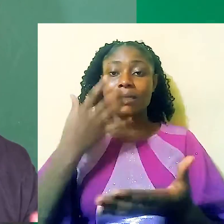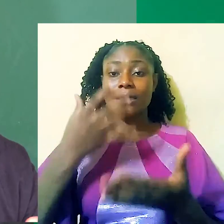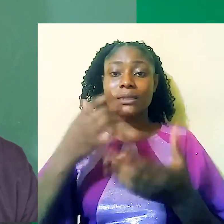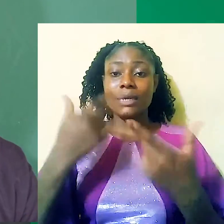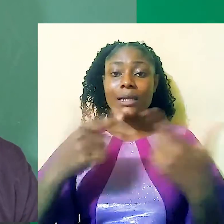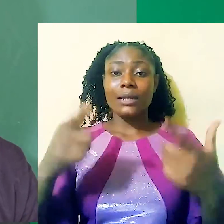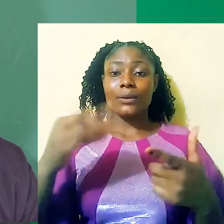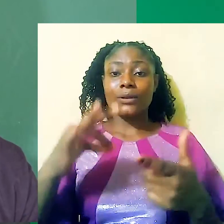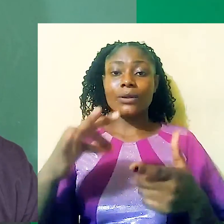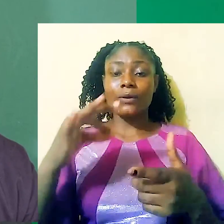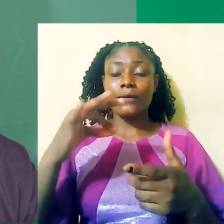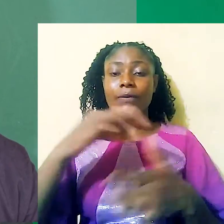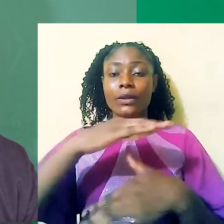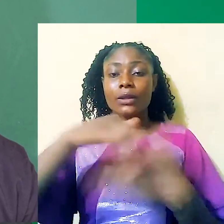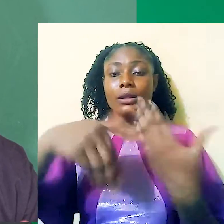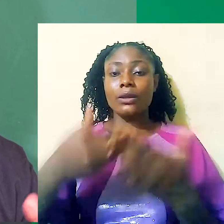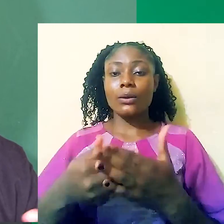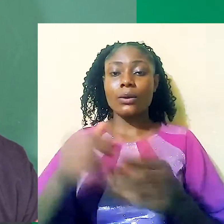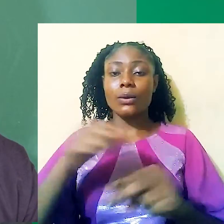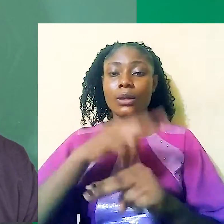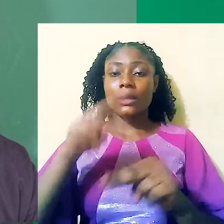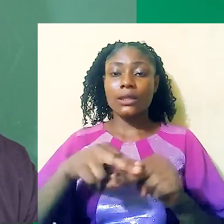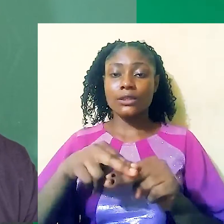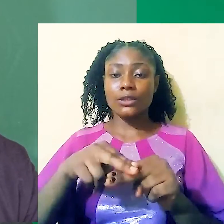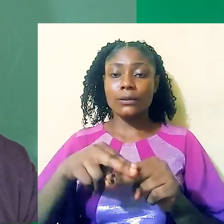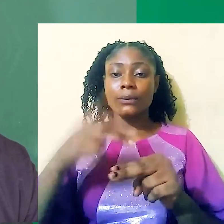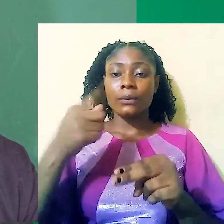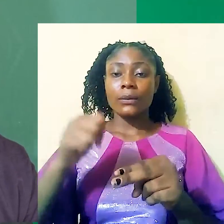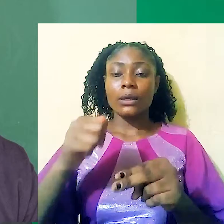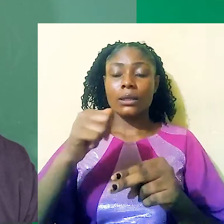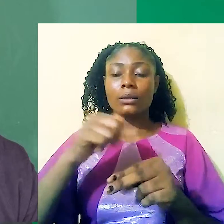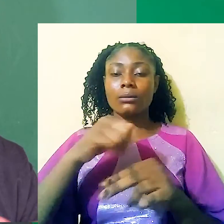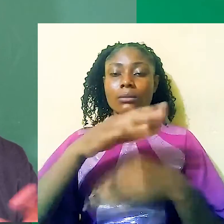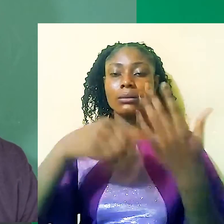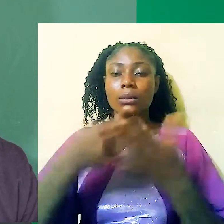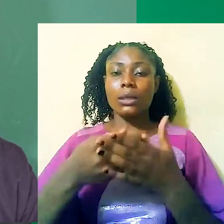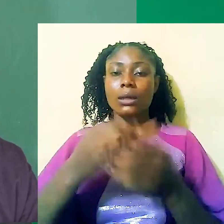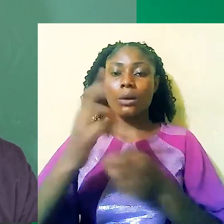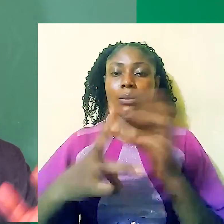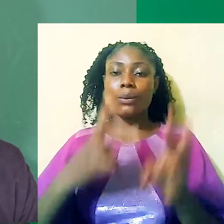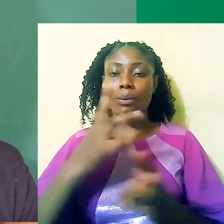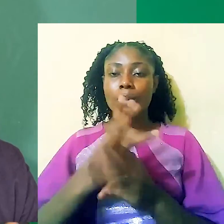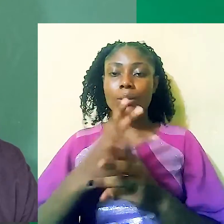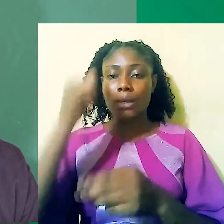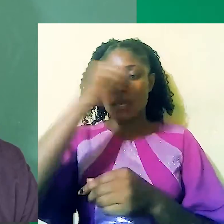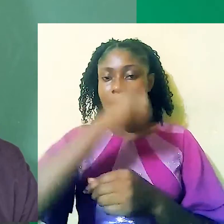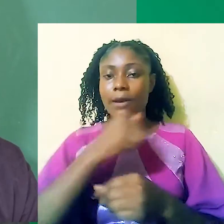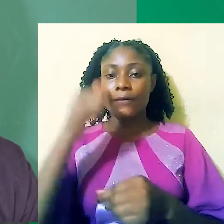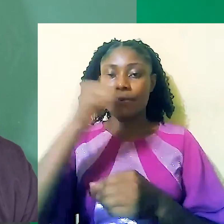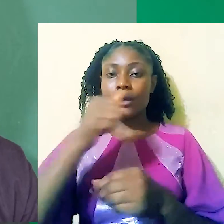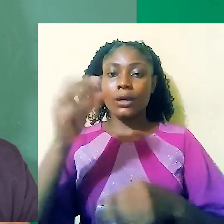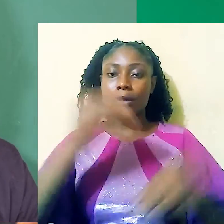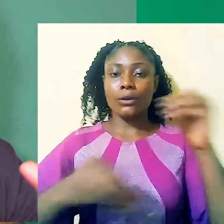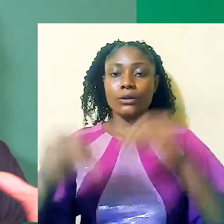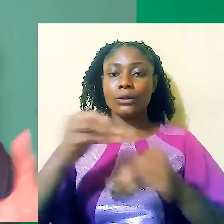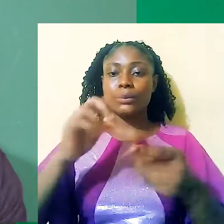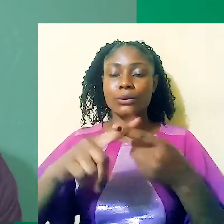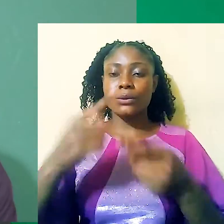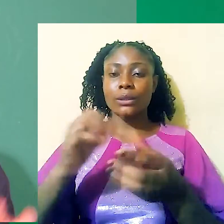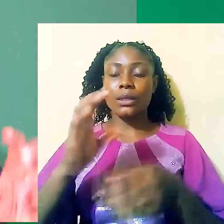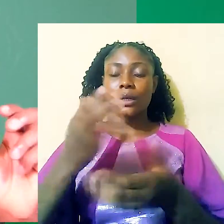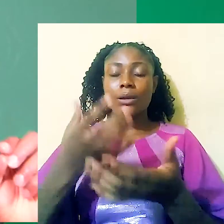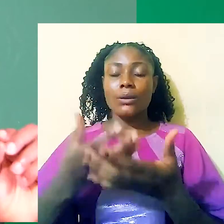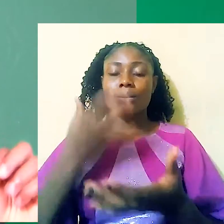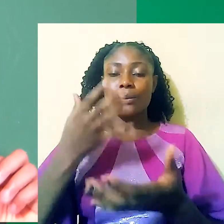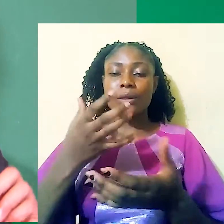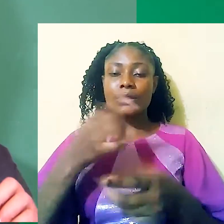the rich linguistic status of the entire the entire world. Africa